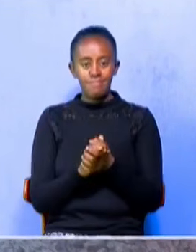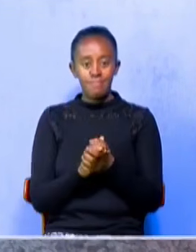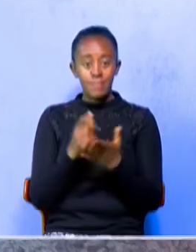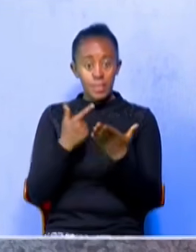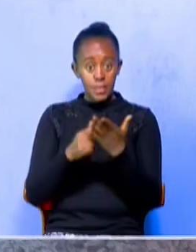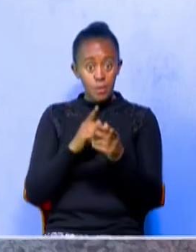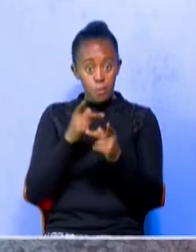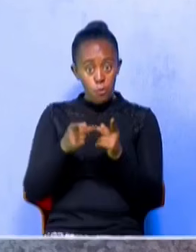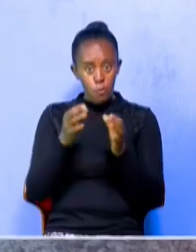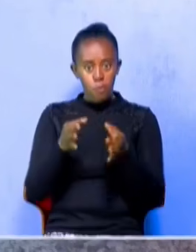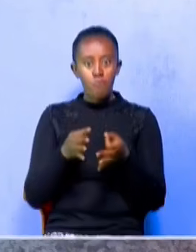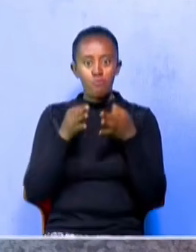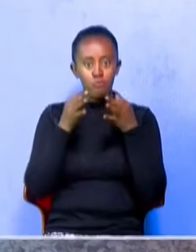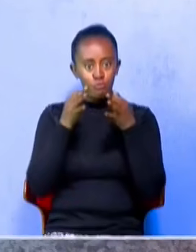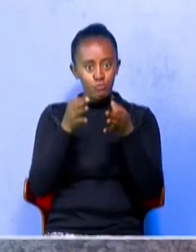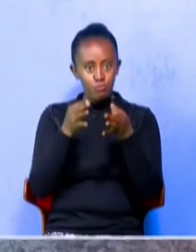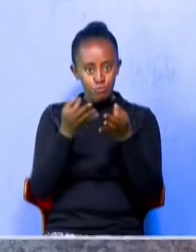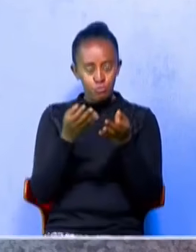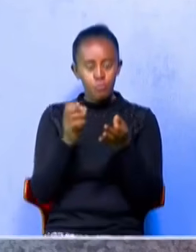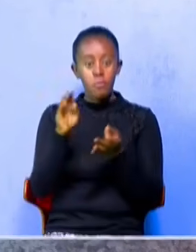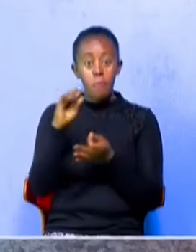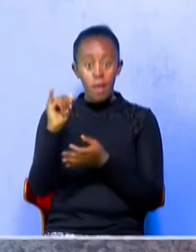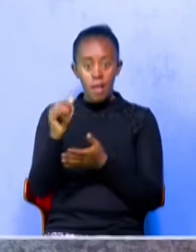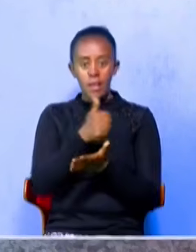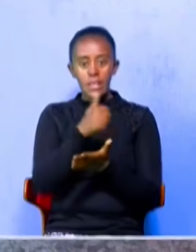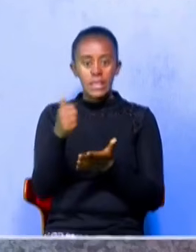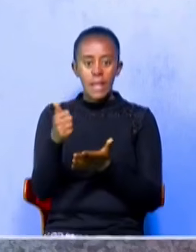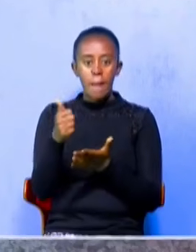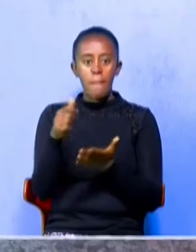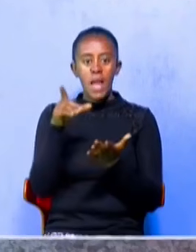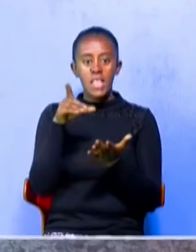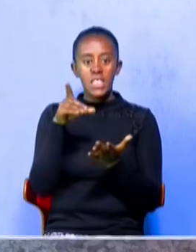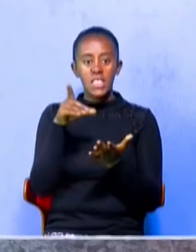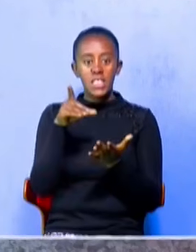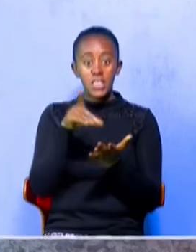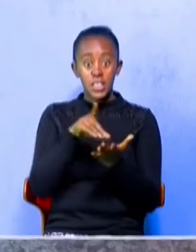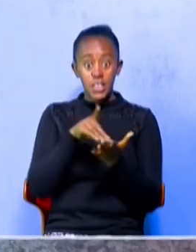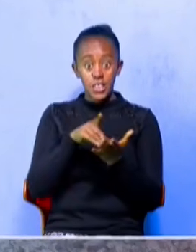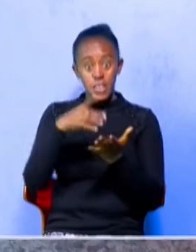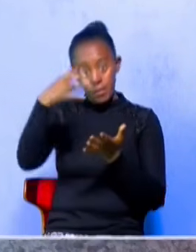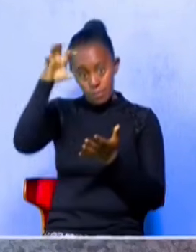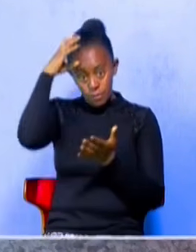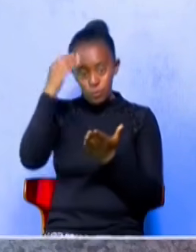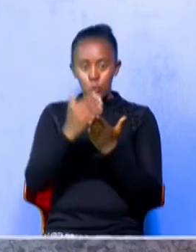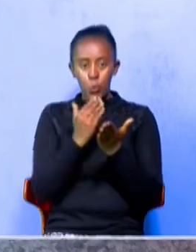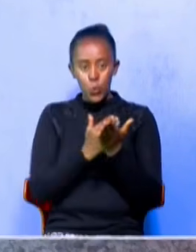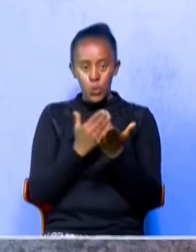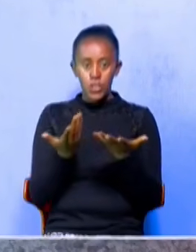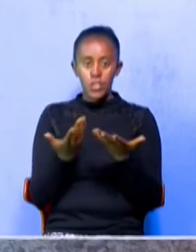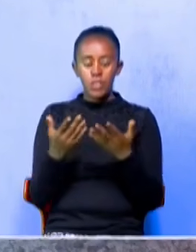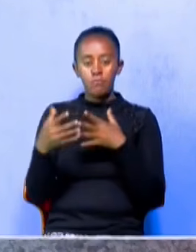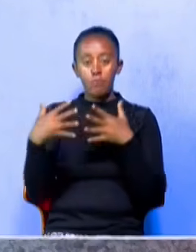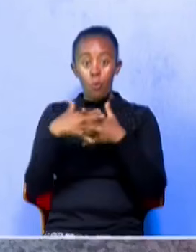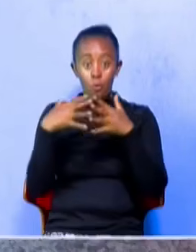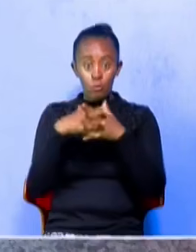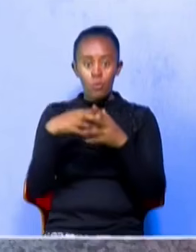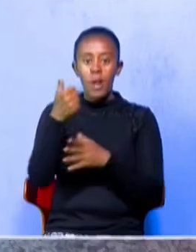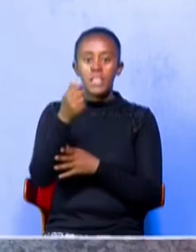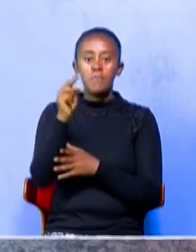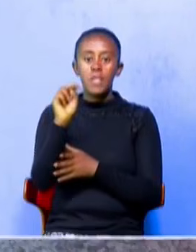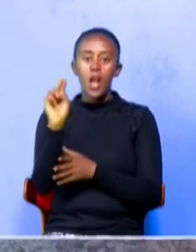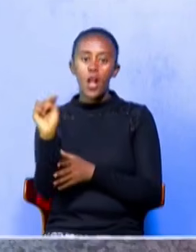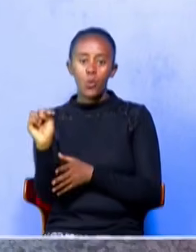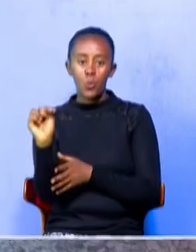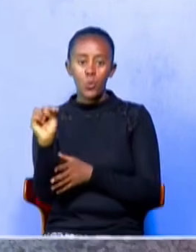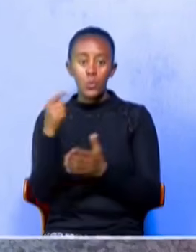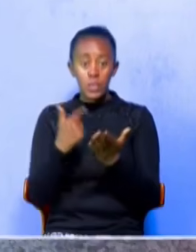This program is brought to you by Addis Ababa City Government Education Bureau in collaboration with Addis Media Network. This